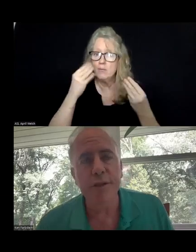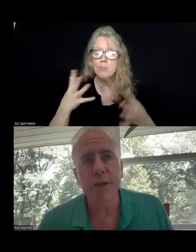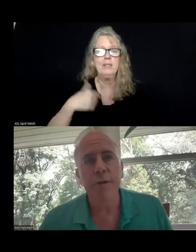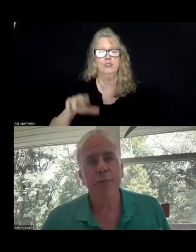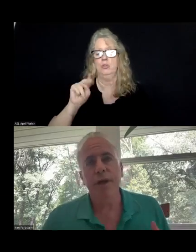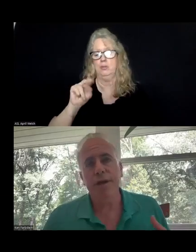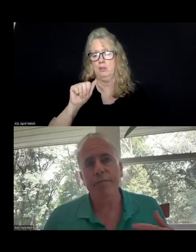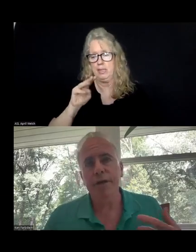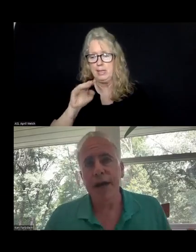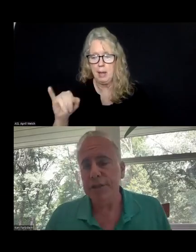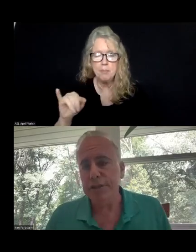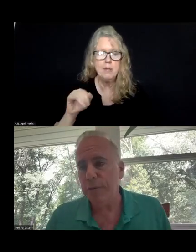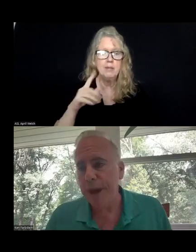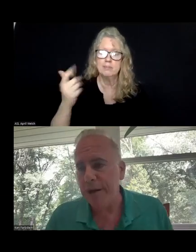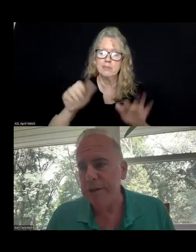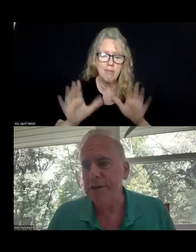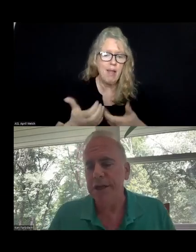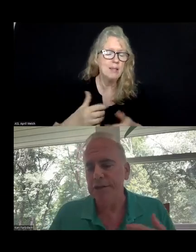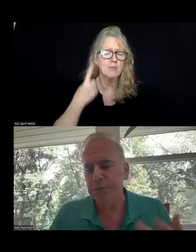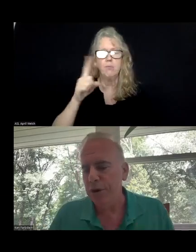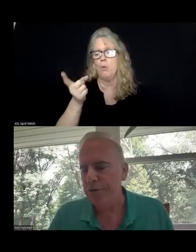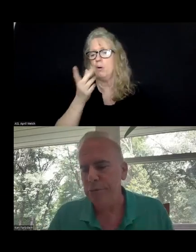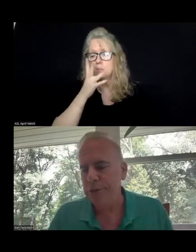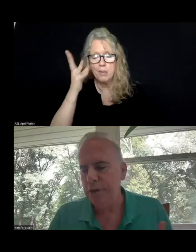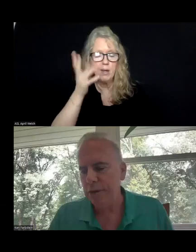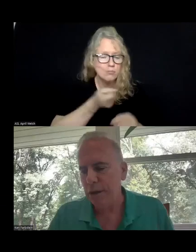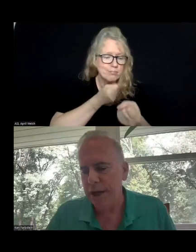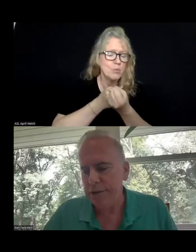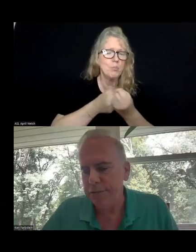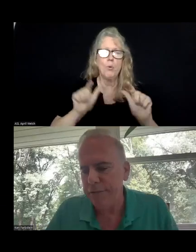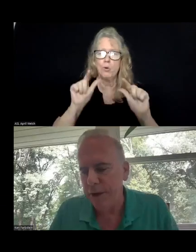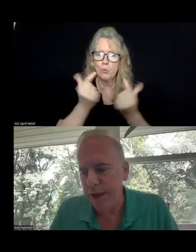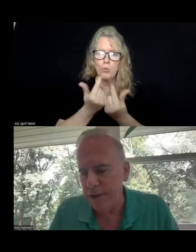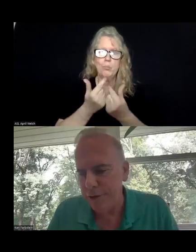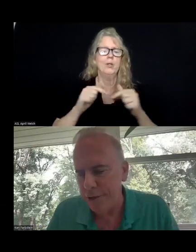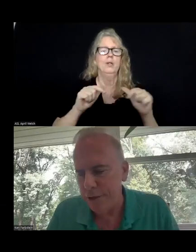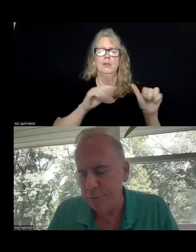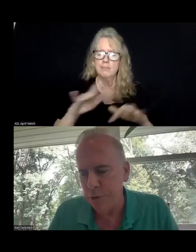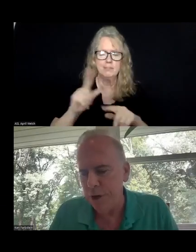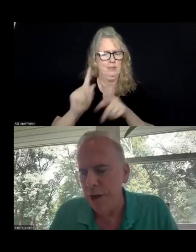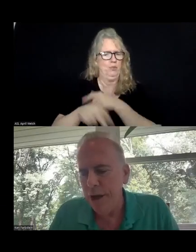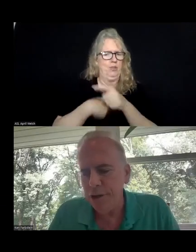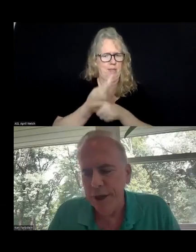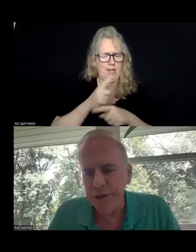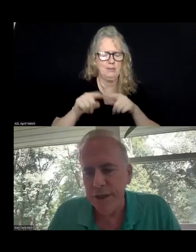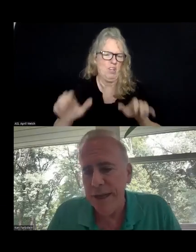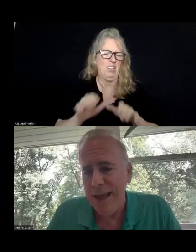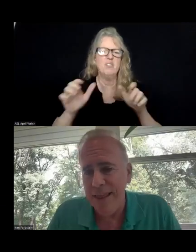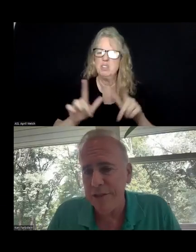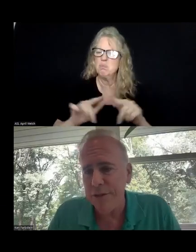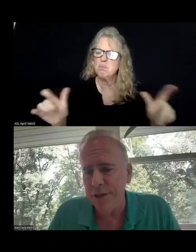then has classes for parents and support groups and all kinds of activities and support. So